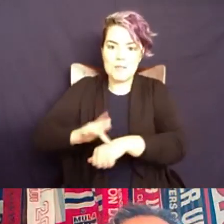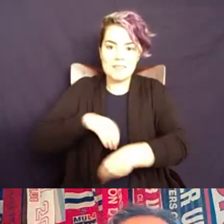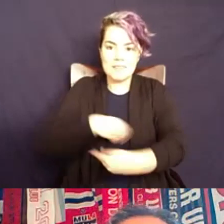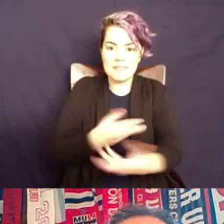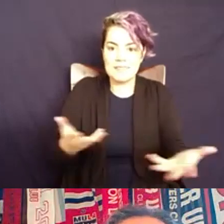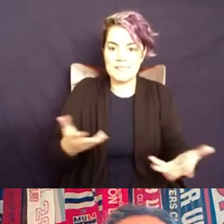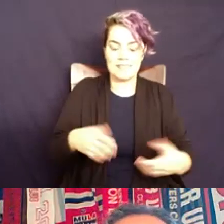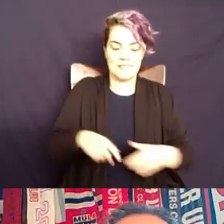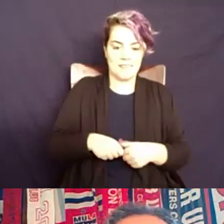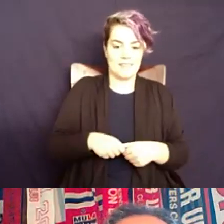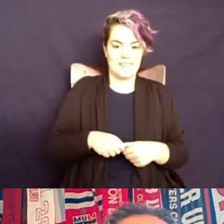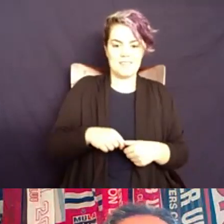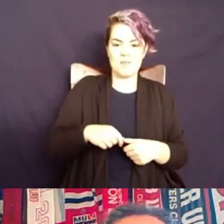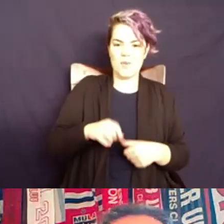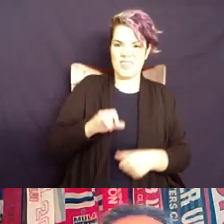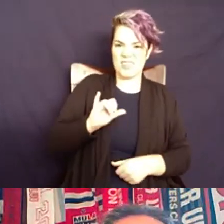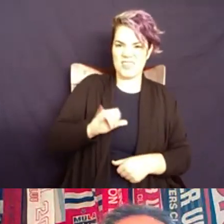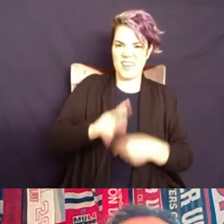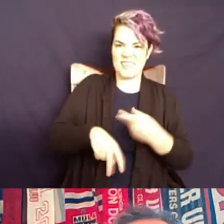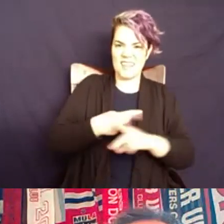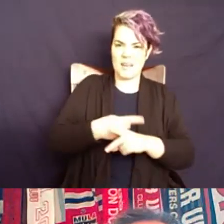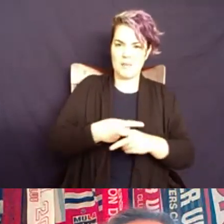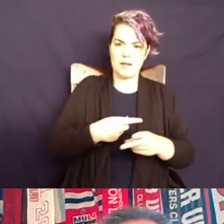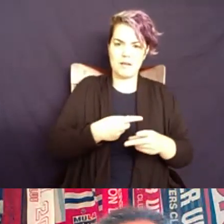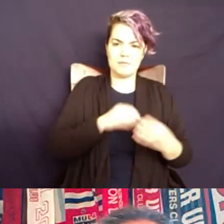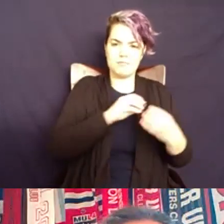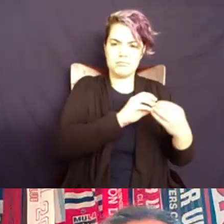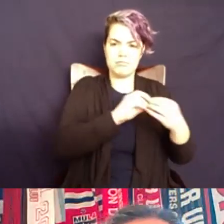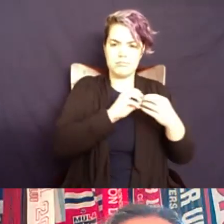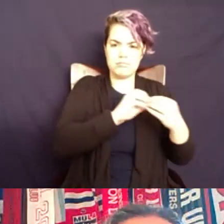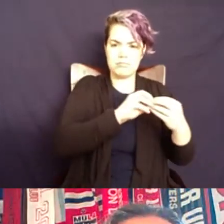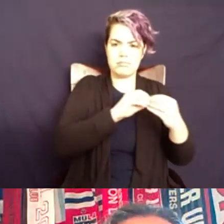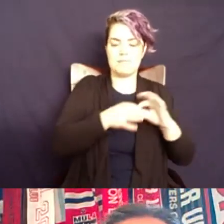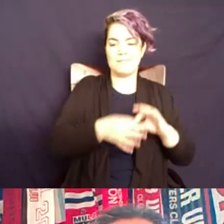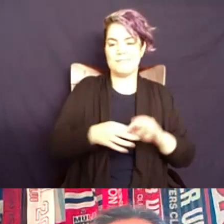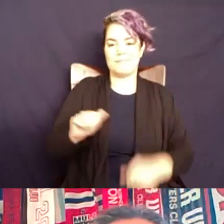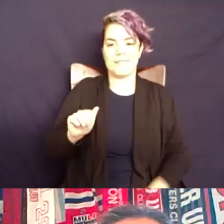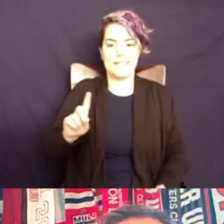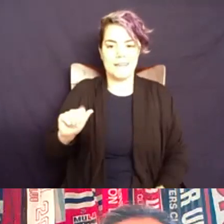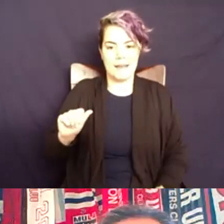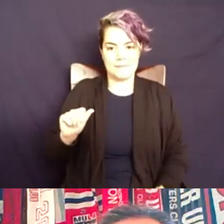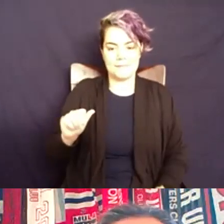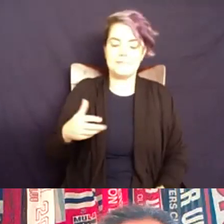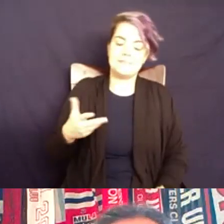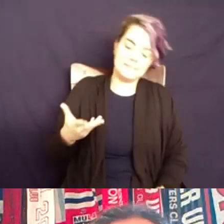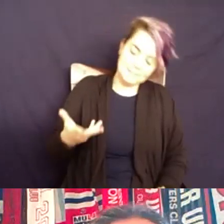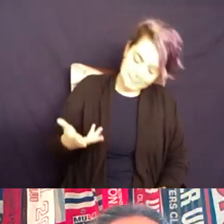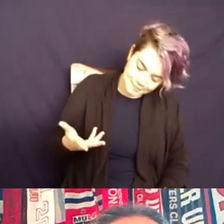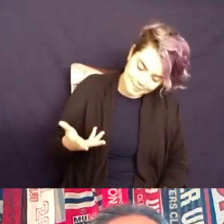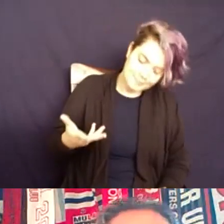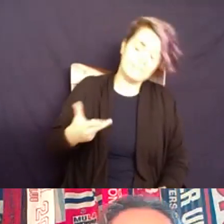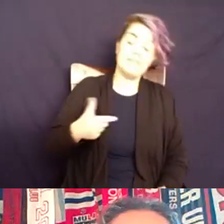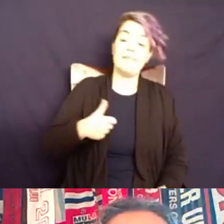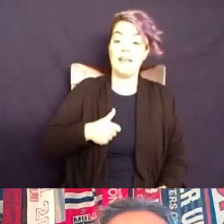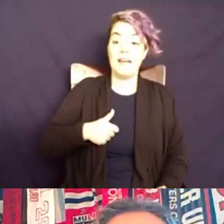this kind of litigation based on the ADA. But I apologize to everybody